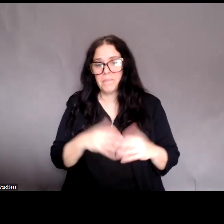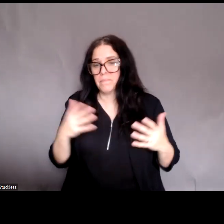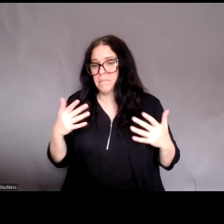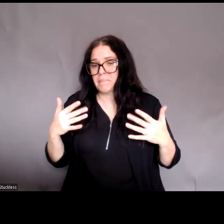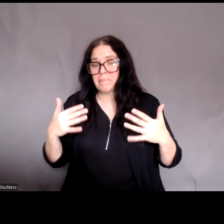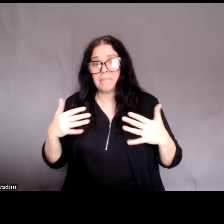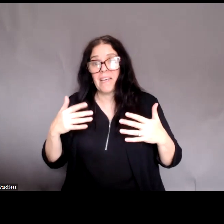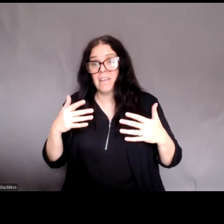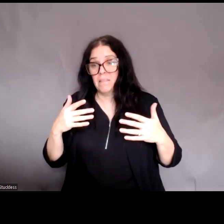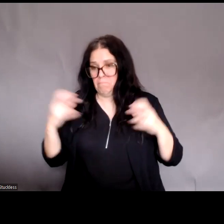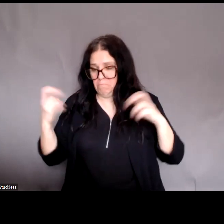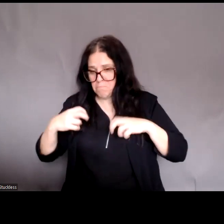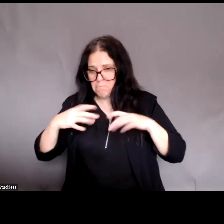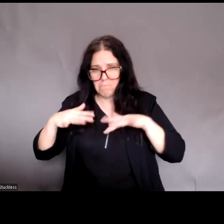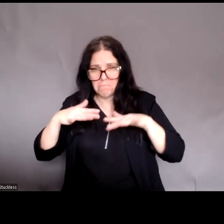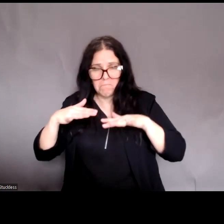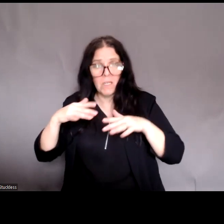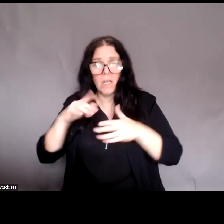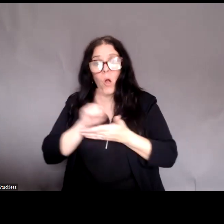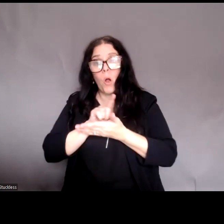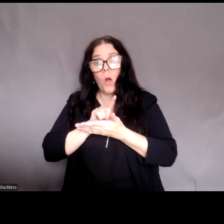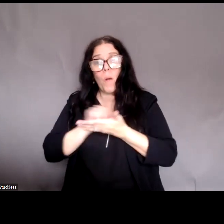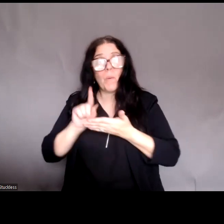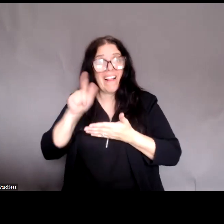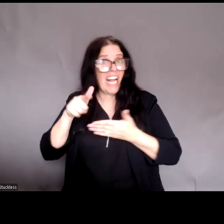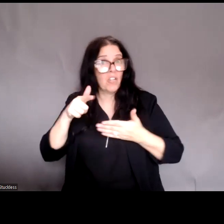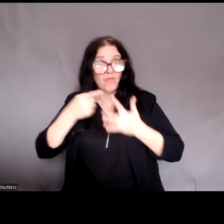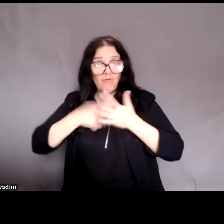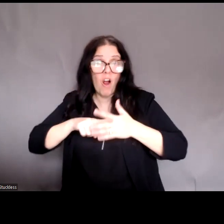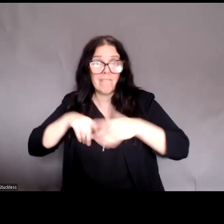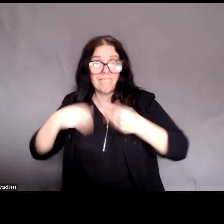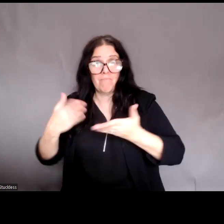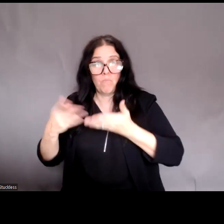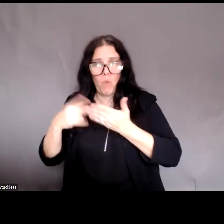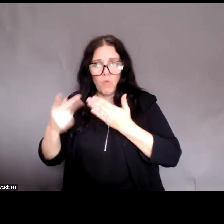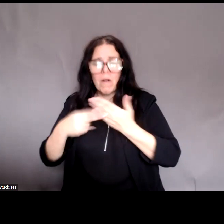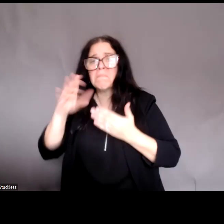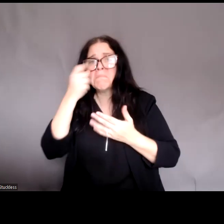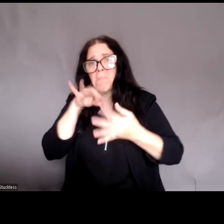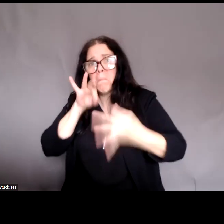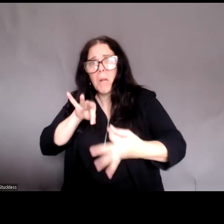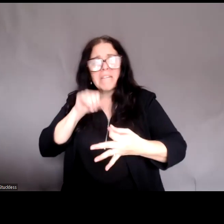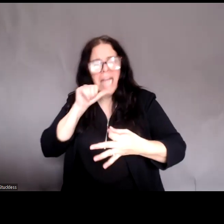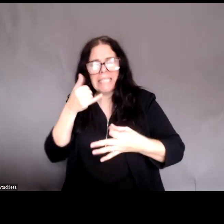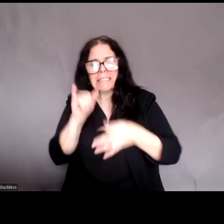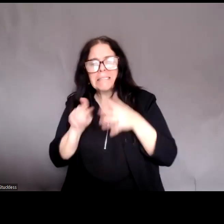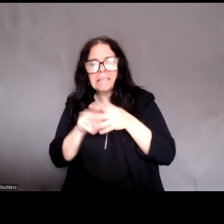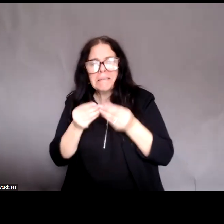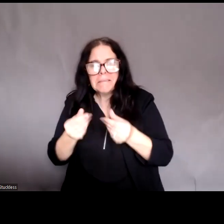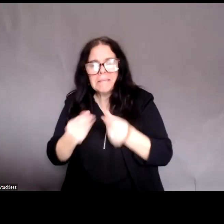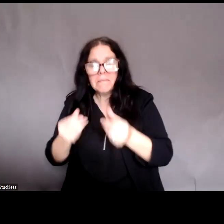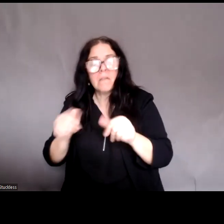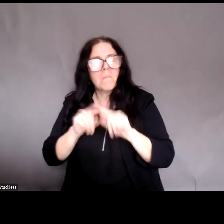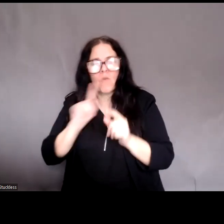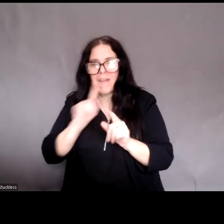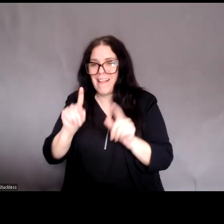offering programming. Lots of kinks to still work out, but it was just, I guess, seize any opportunities that come up and